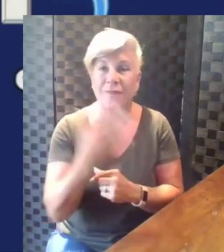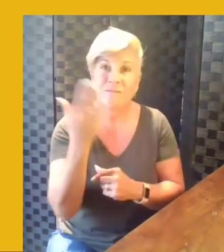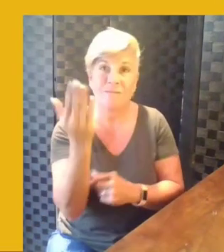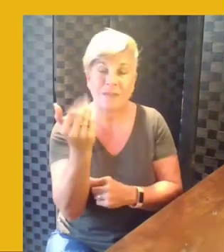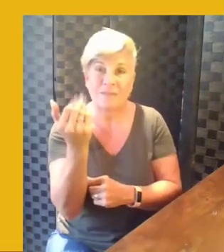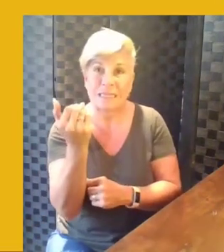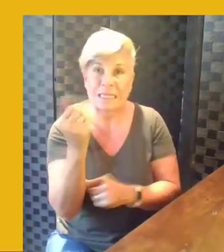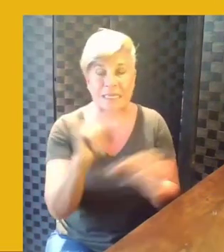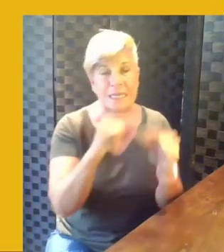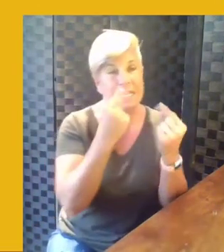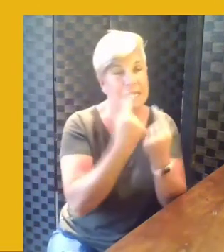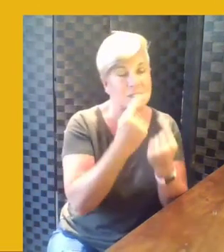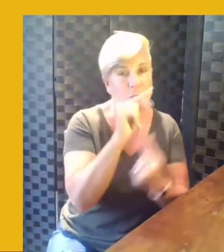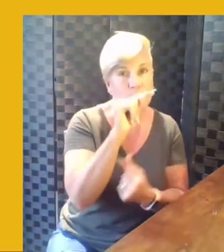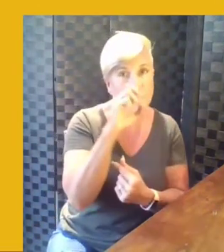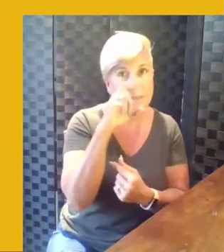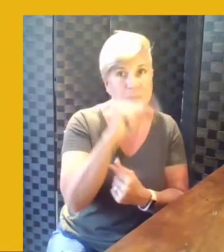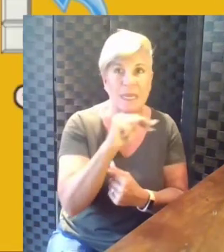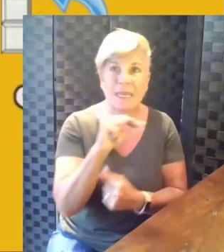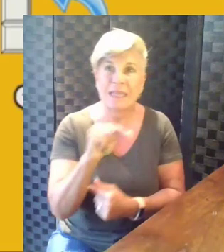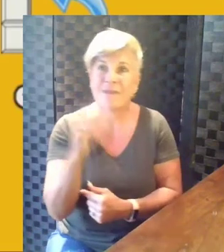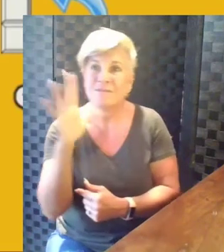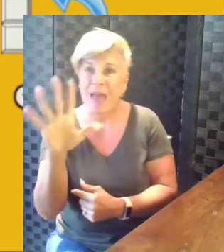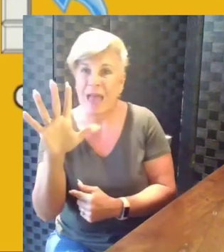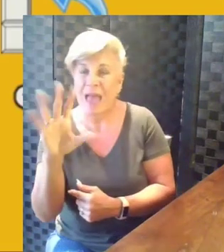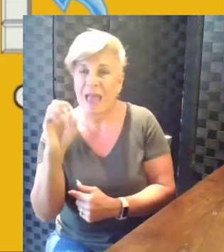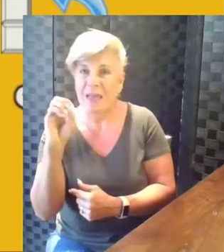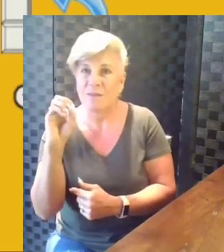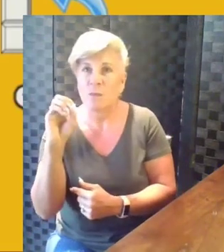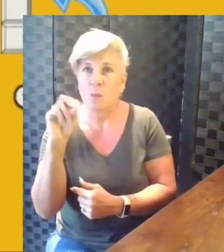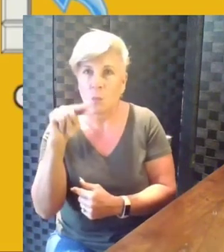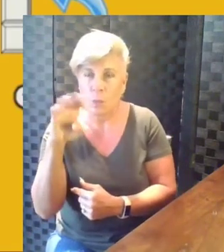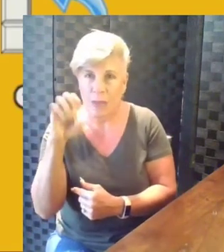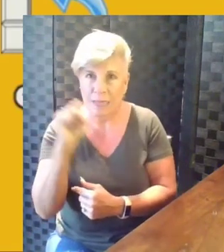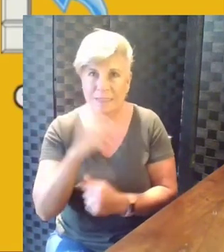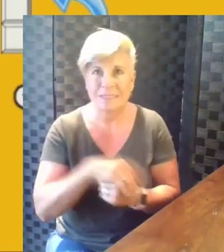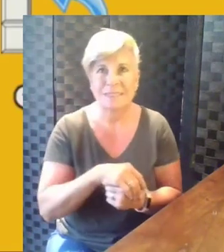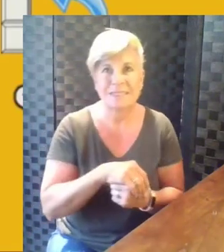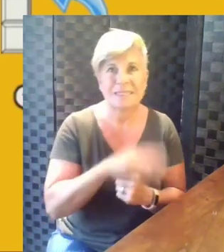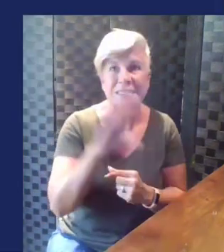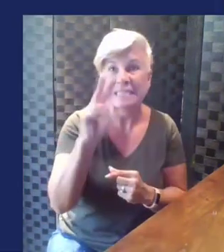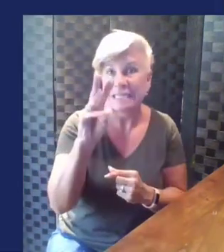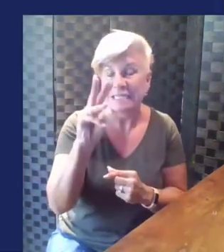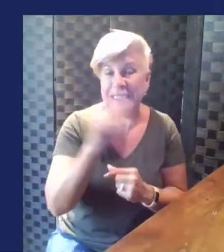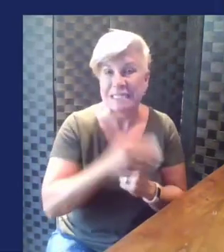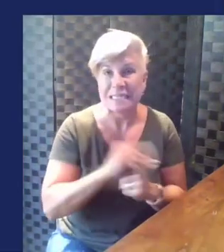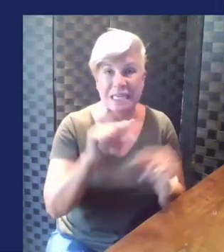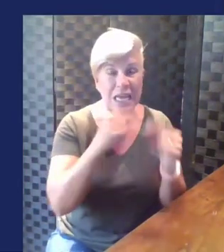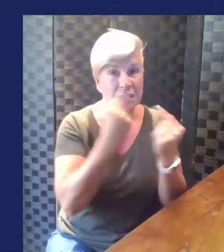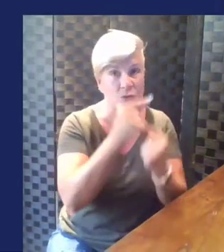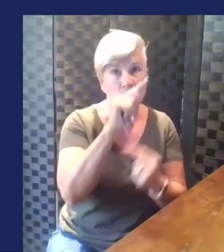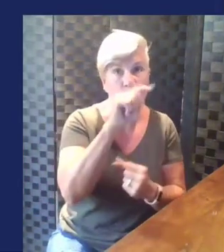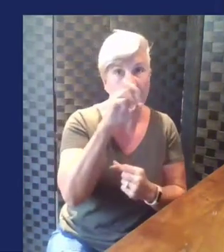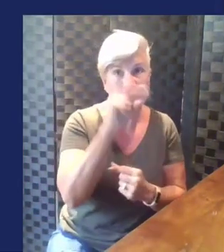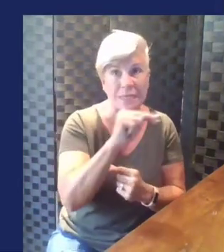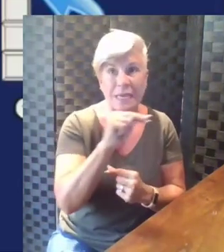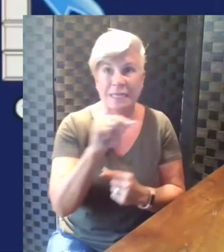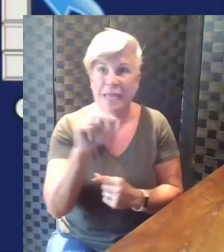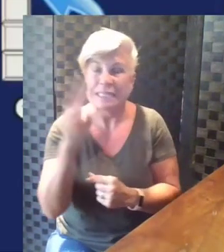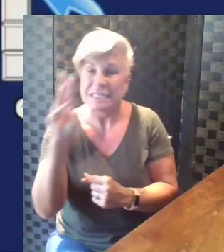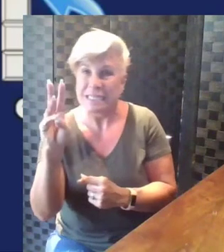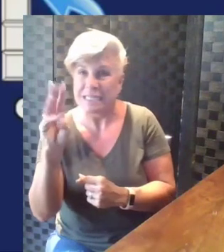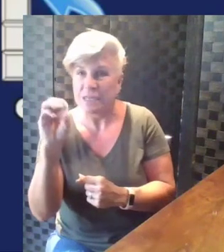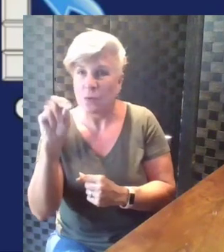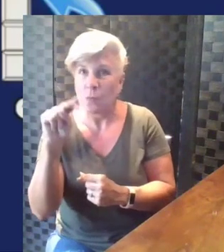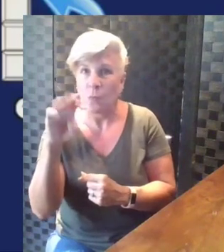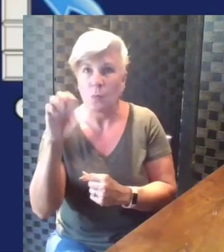ones. 15 is a group of 10 and 5 extra ones. 16 is a group of 10